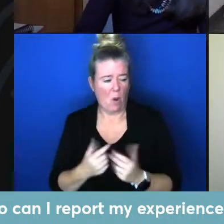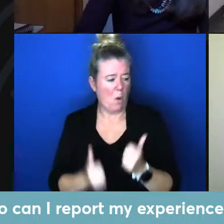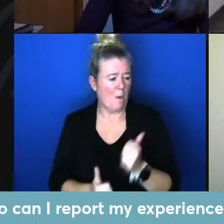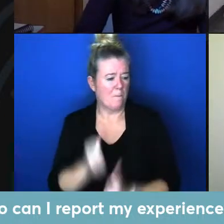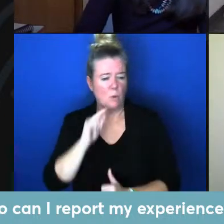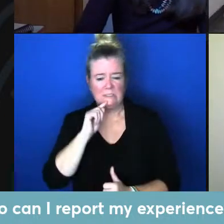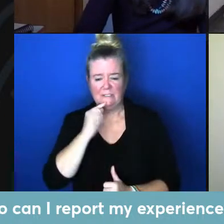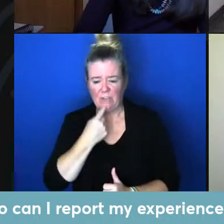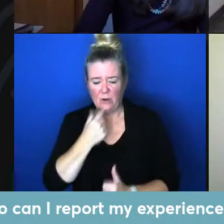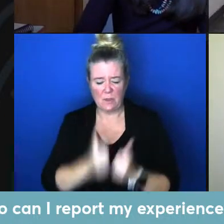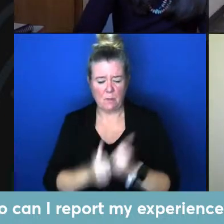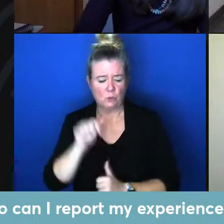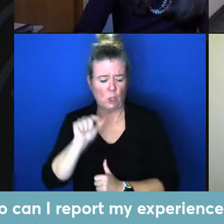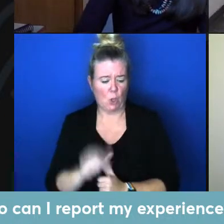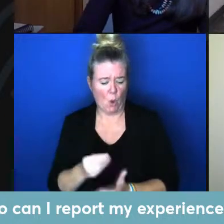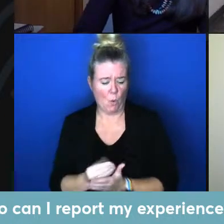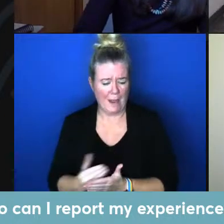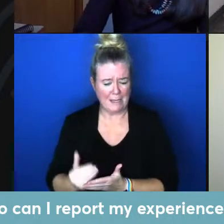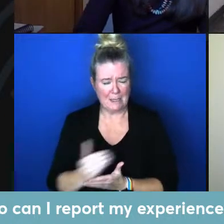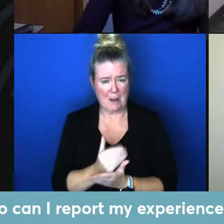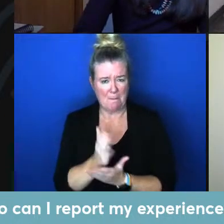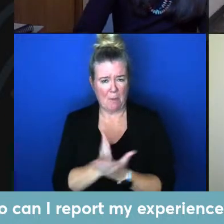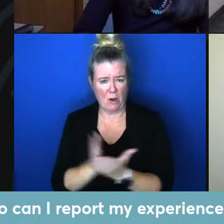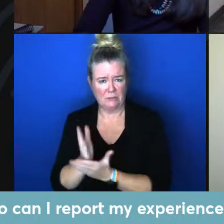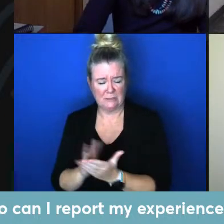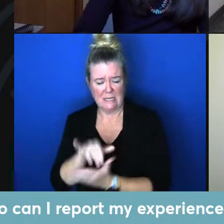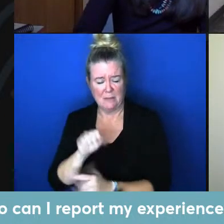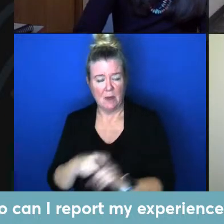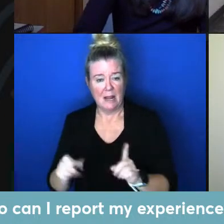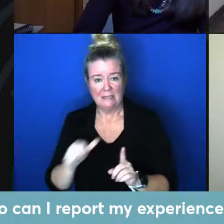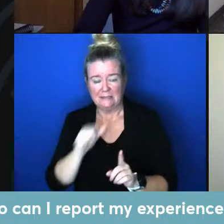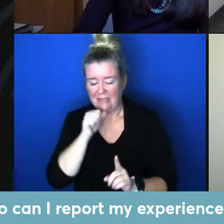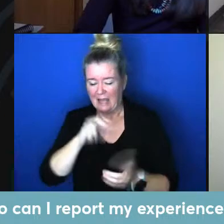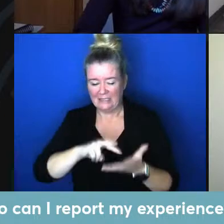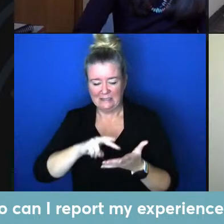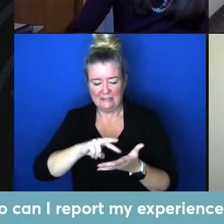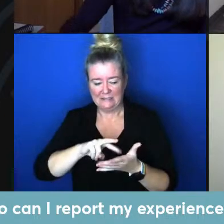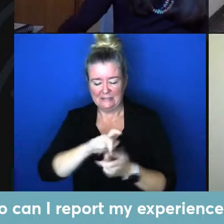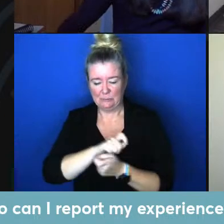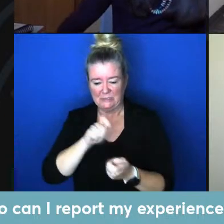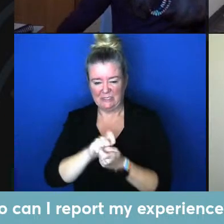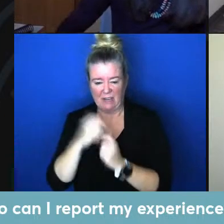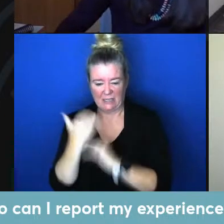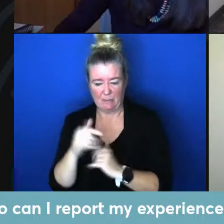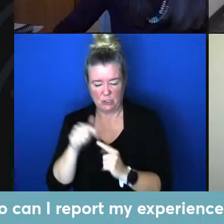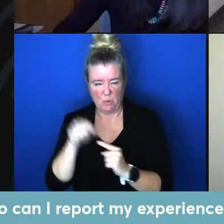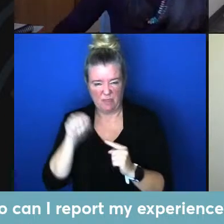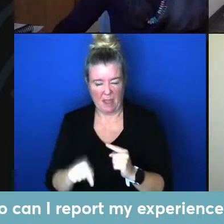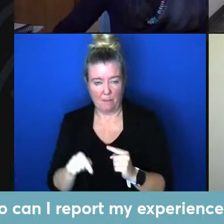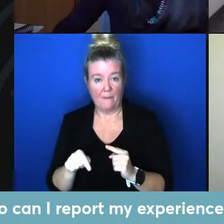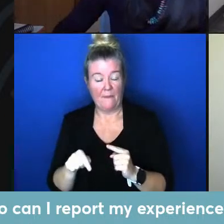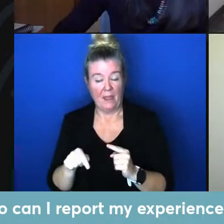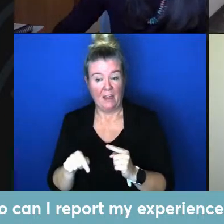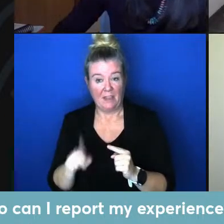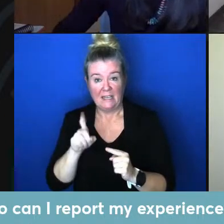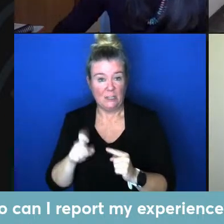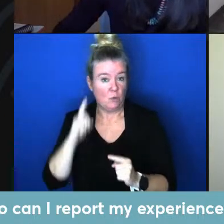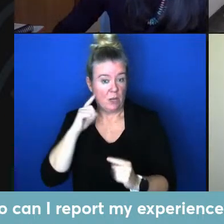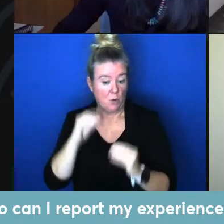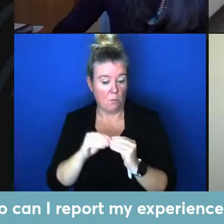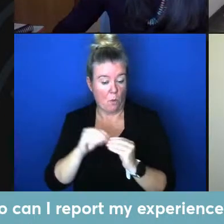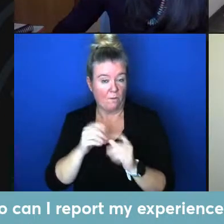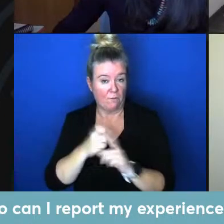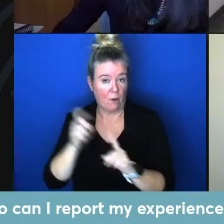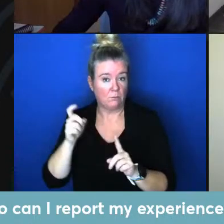certainly at the lowest income sectors, but it's not confined to them anymore. So they do truly, I think, need to hear more about that.